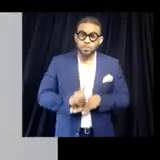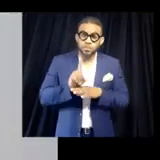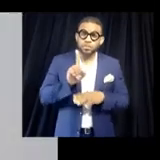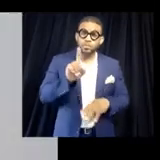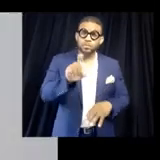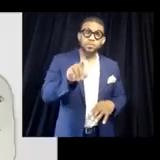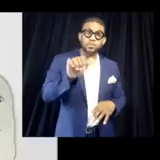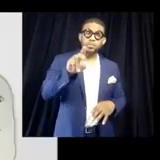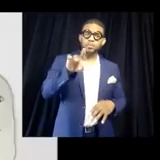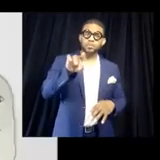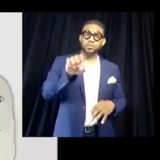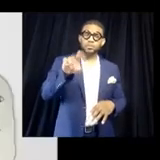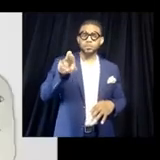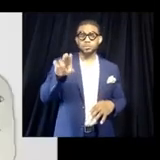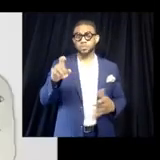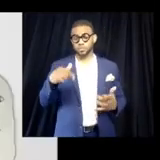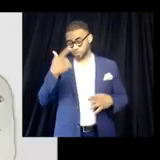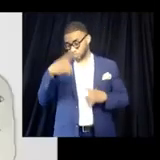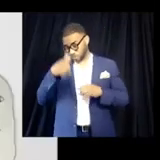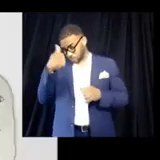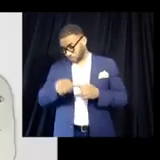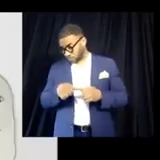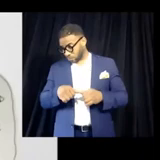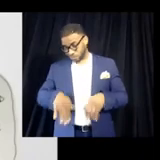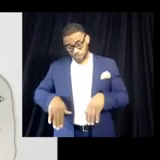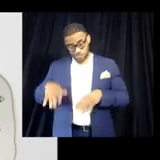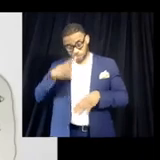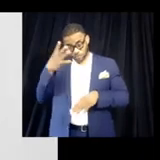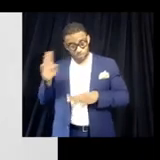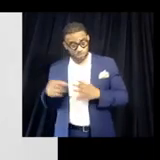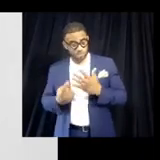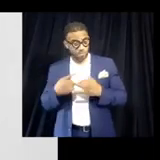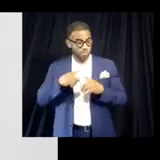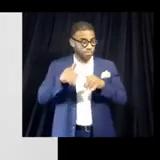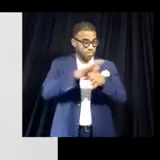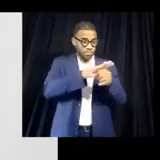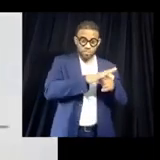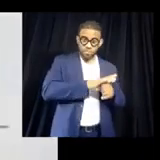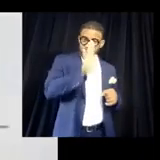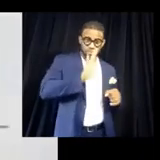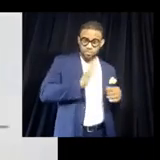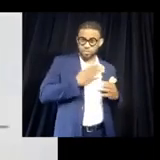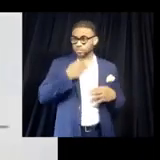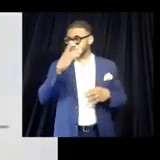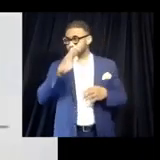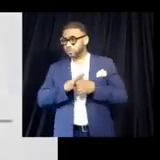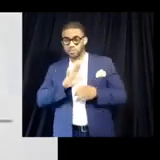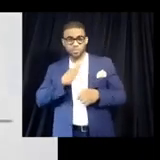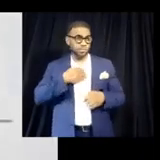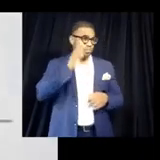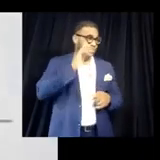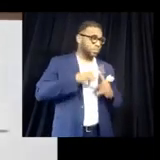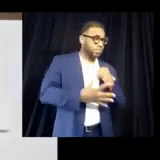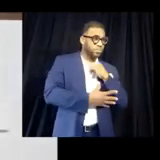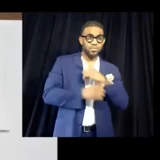with your privilege? Asks Audre Lorde. Since I can remember, I've been a migrant moving within different territories. Never white enough, never